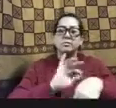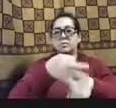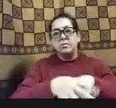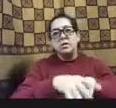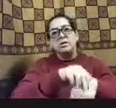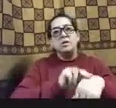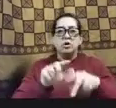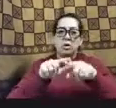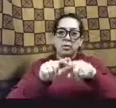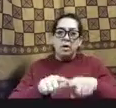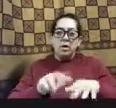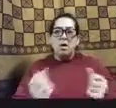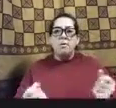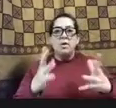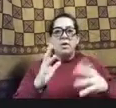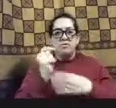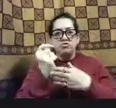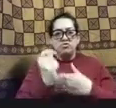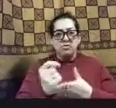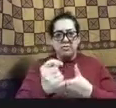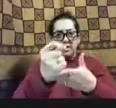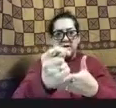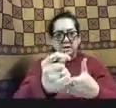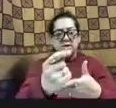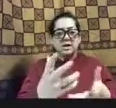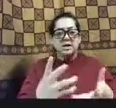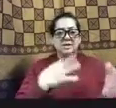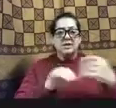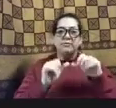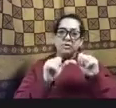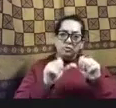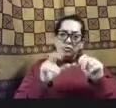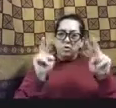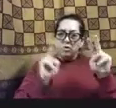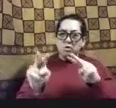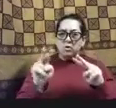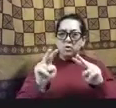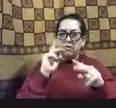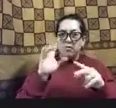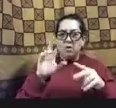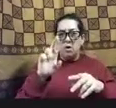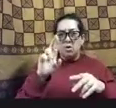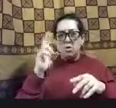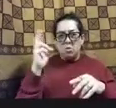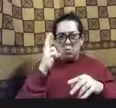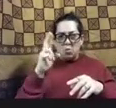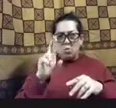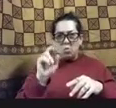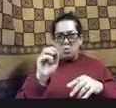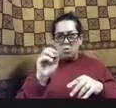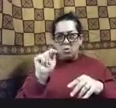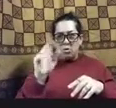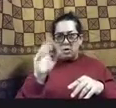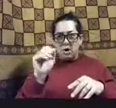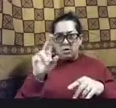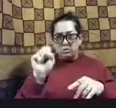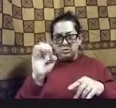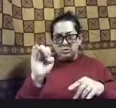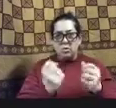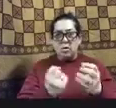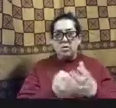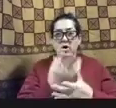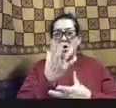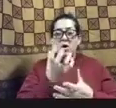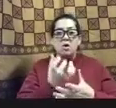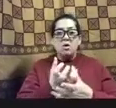lot of the symptom treatment instead of continually looking for the root cause, kind of like Hilary was talking about with the